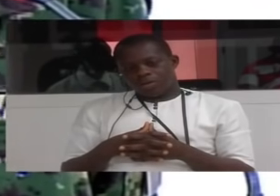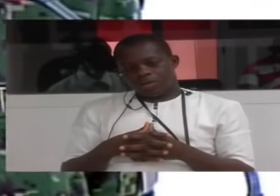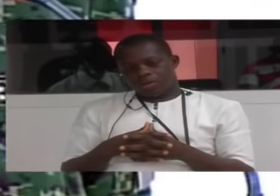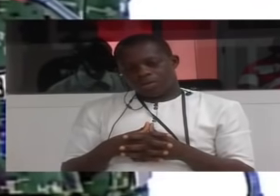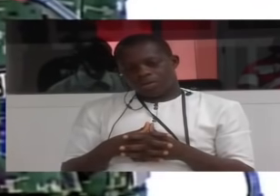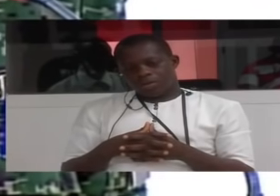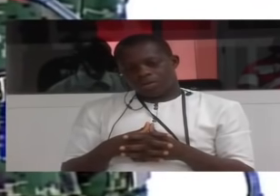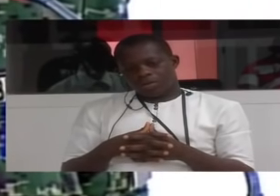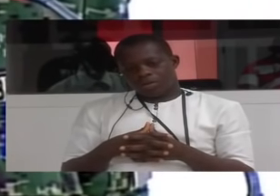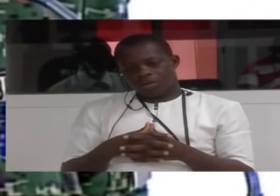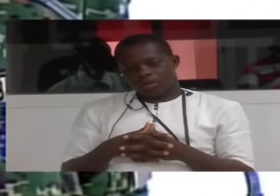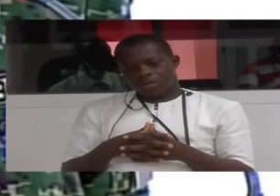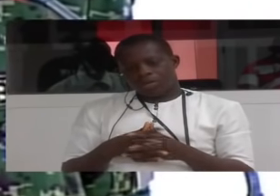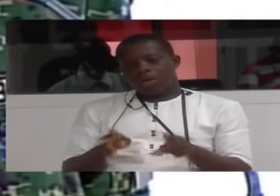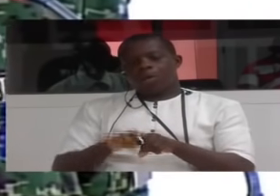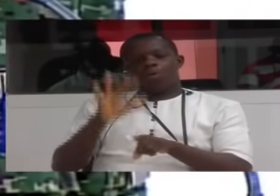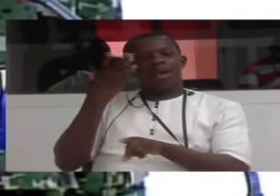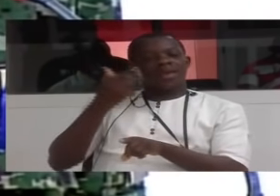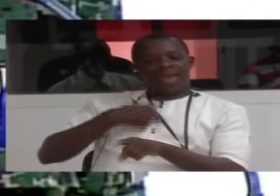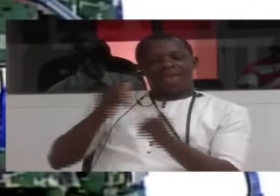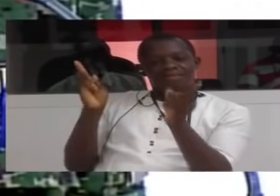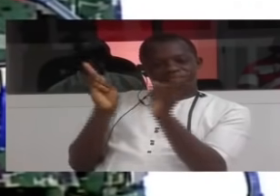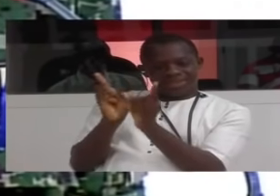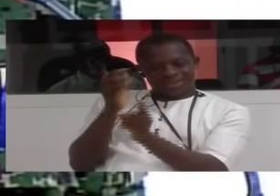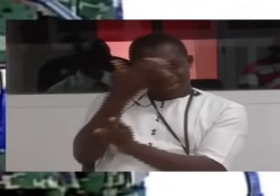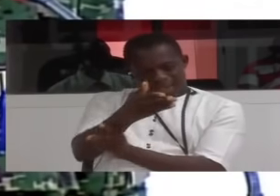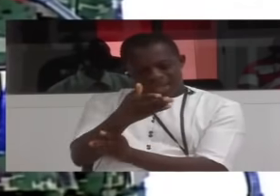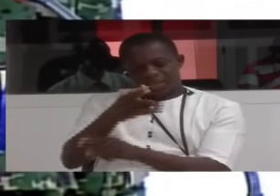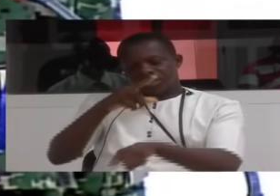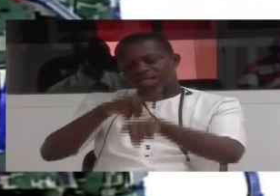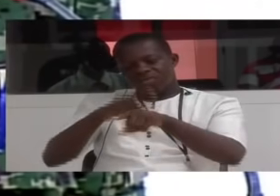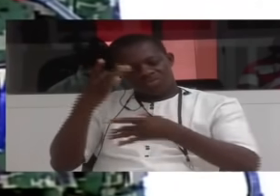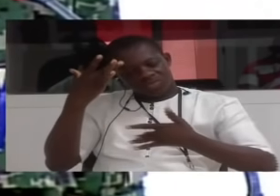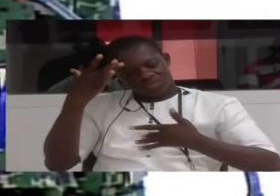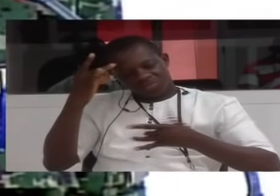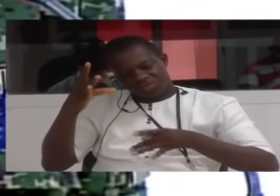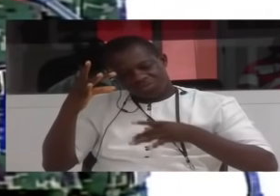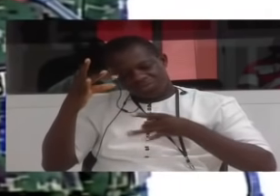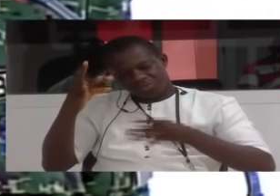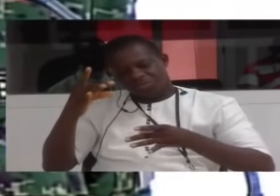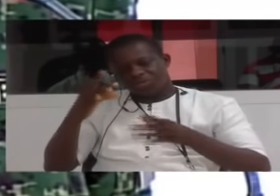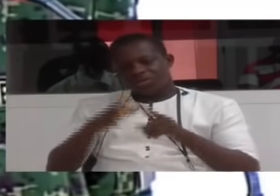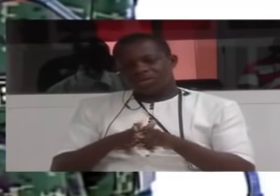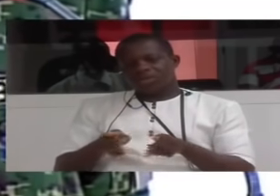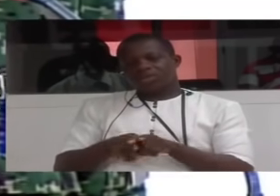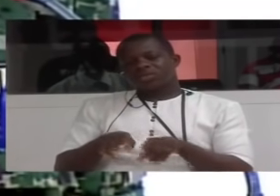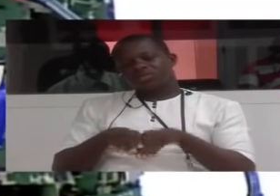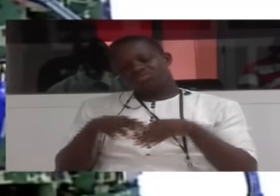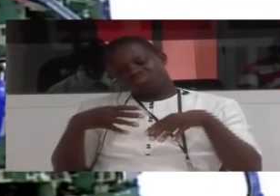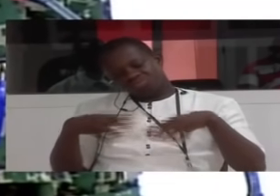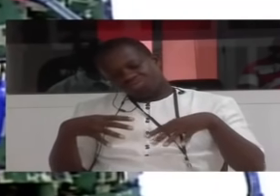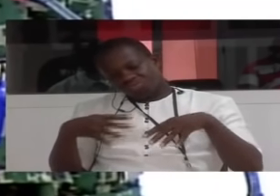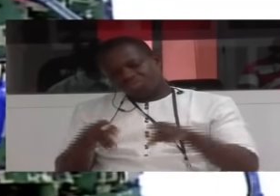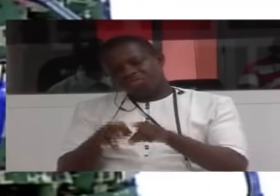fek out time bobu dafa febar. At the time that I met her, she was sick. Dafa paralyzed. And she